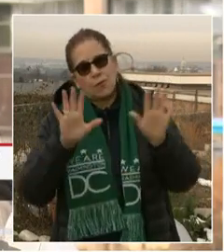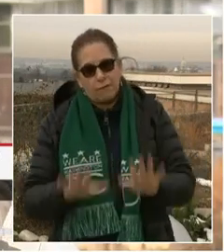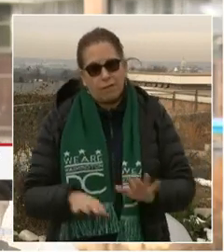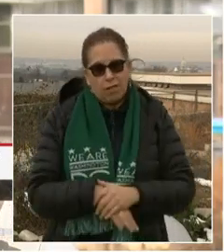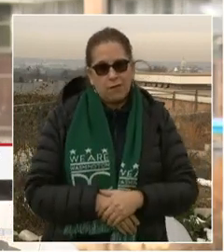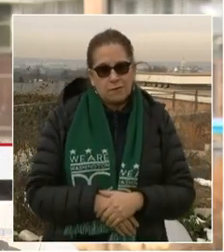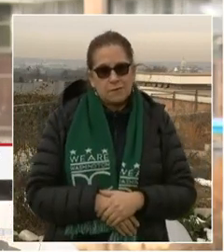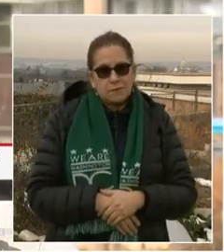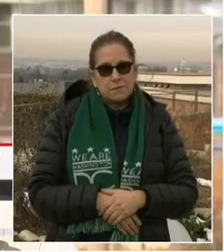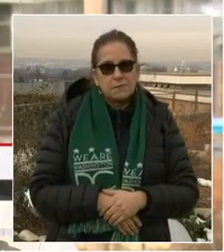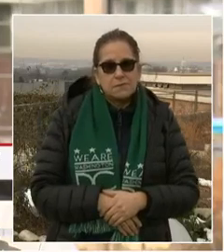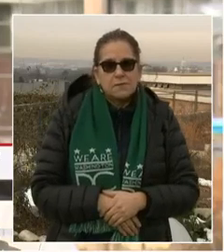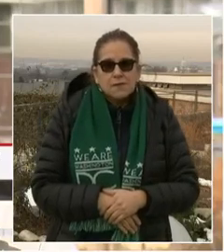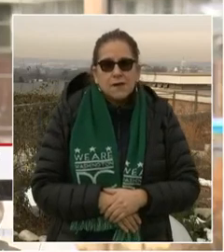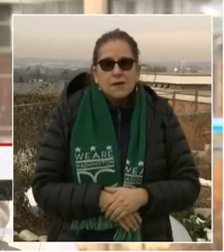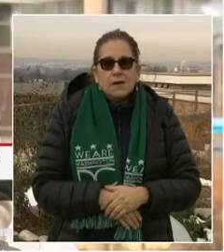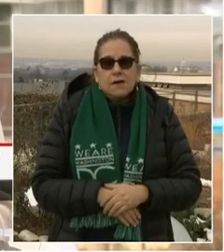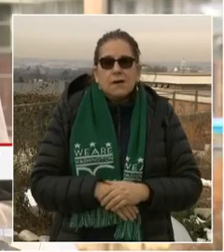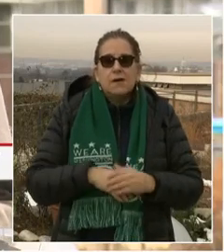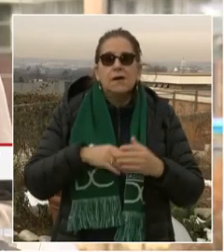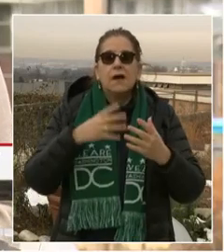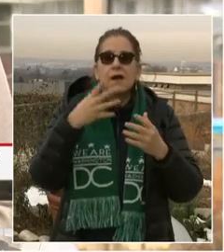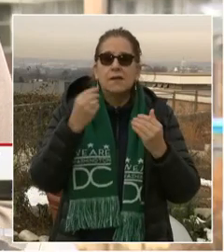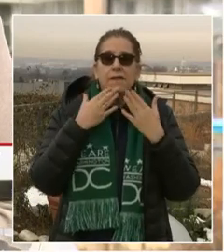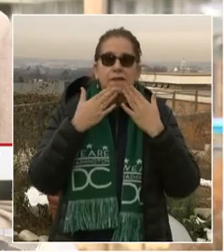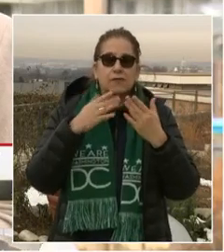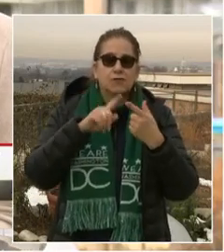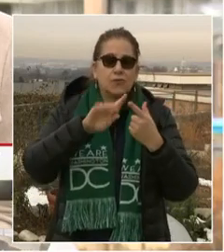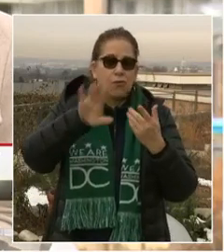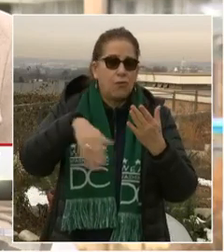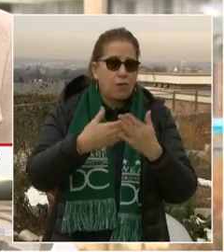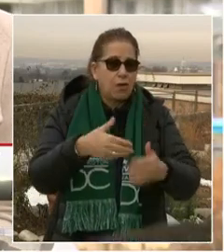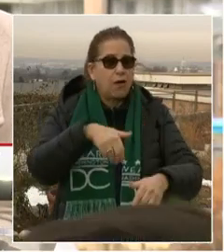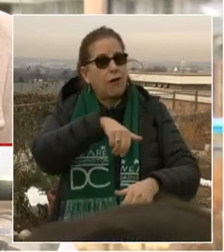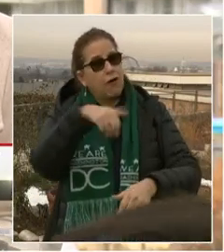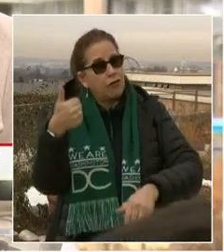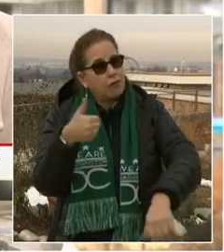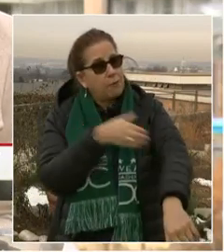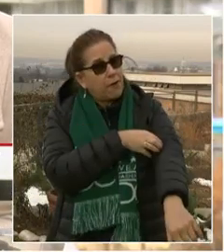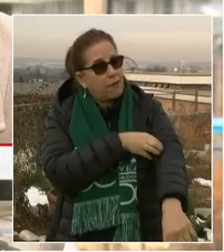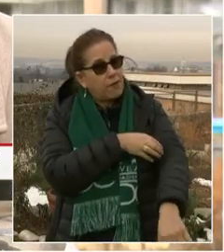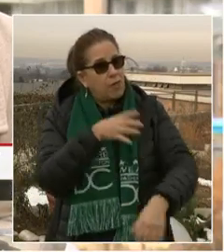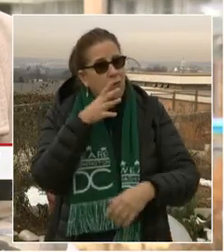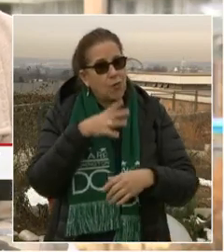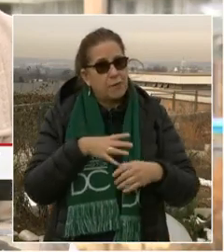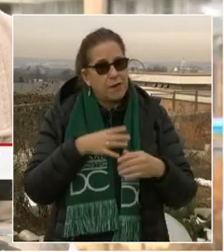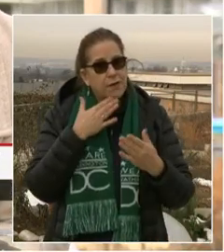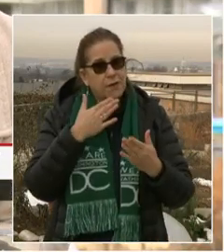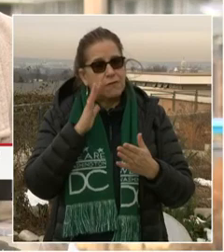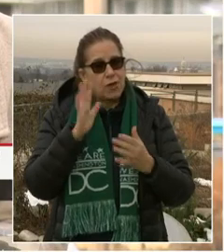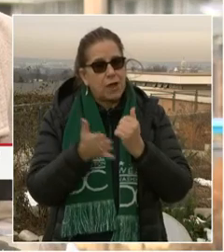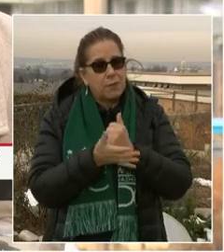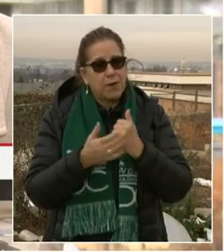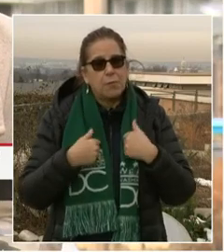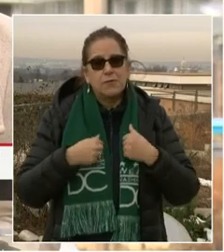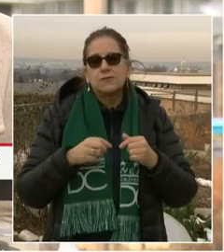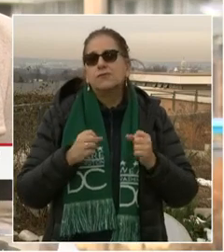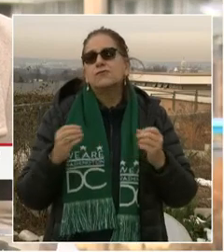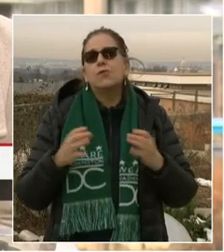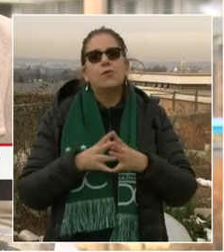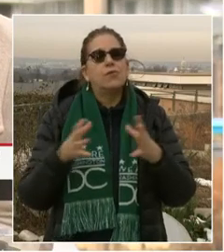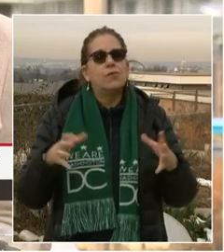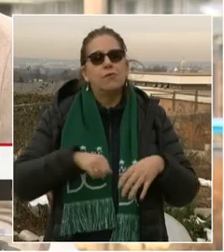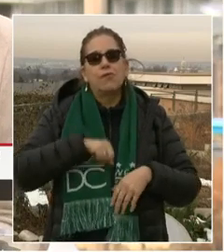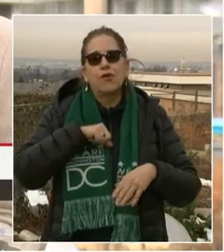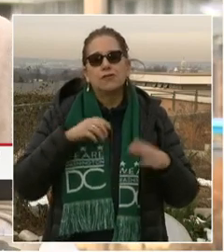woman, and she wrote, and the Mayor's Office on Women is proud of the work that you're doing here to resource and empower our